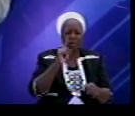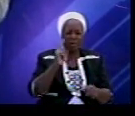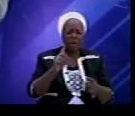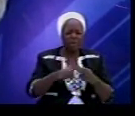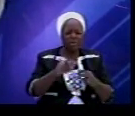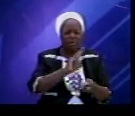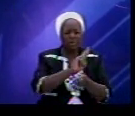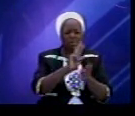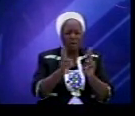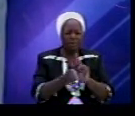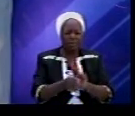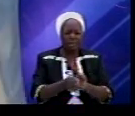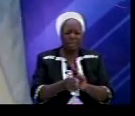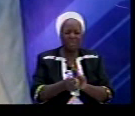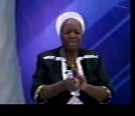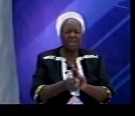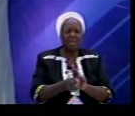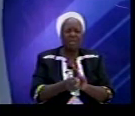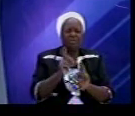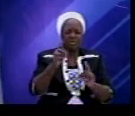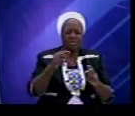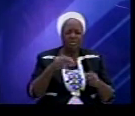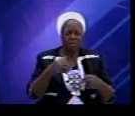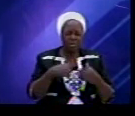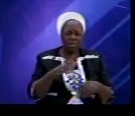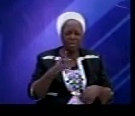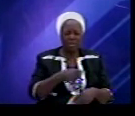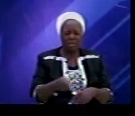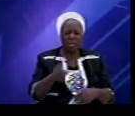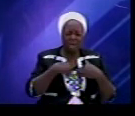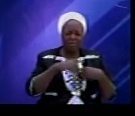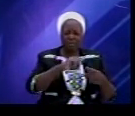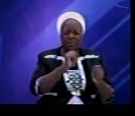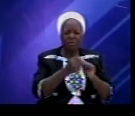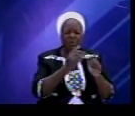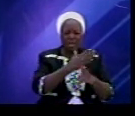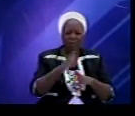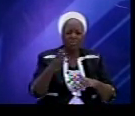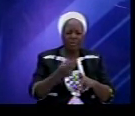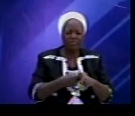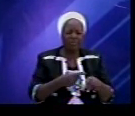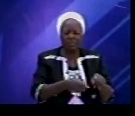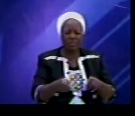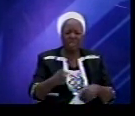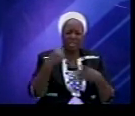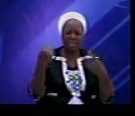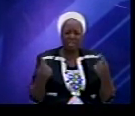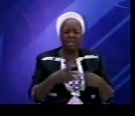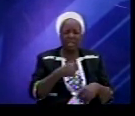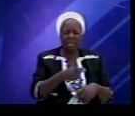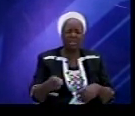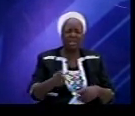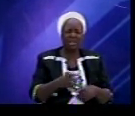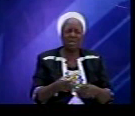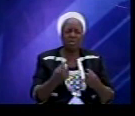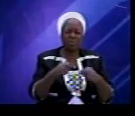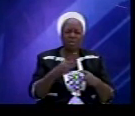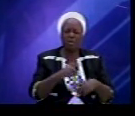repent. They have turned away from their sin, and they have come in